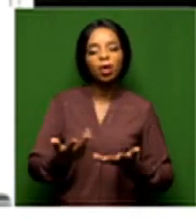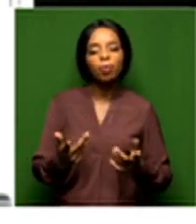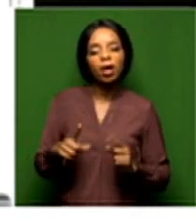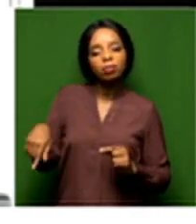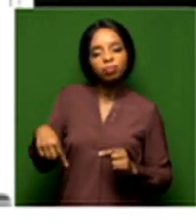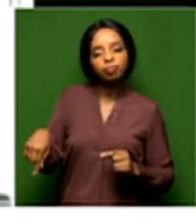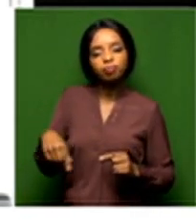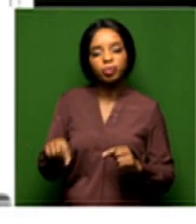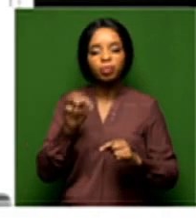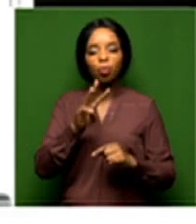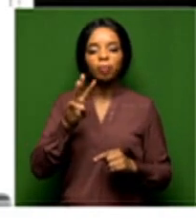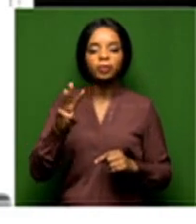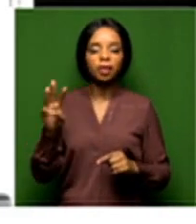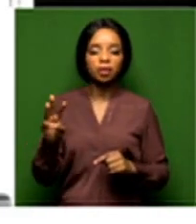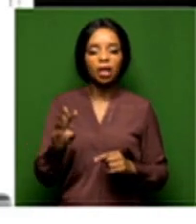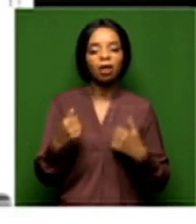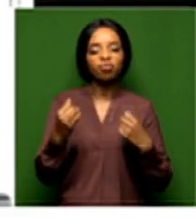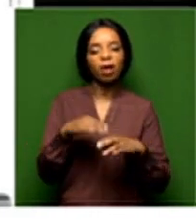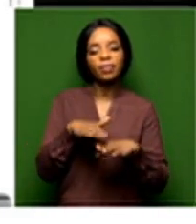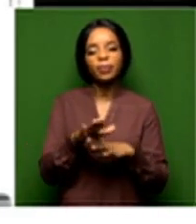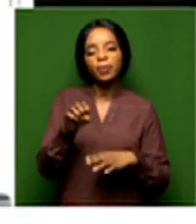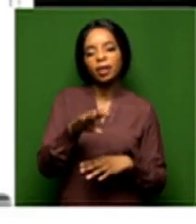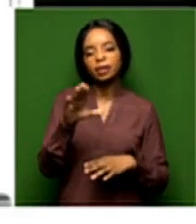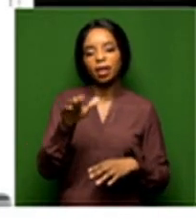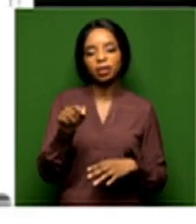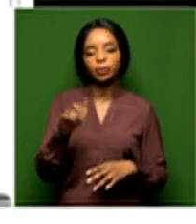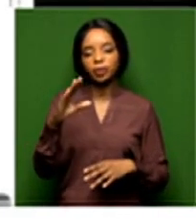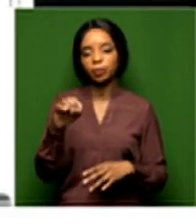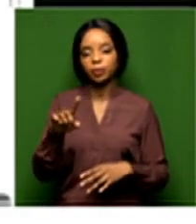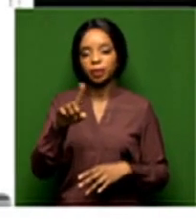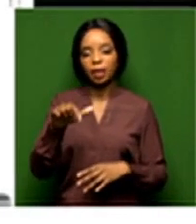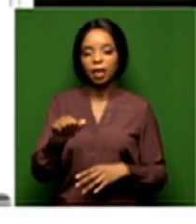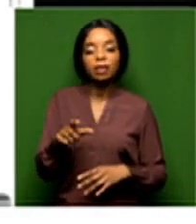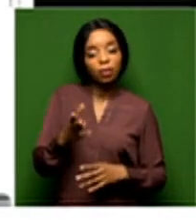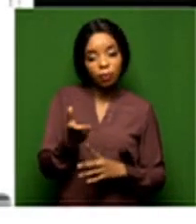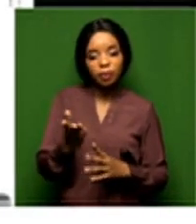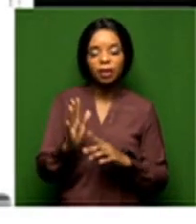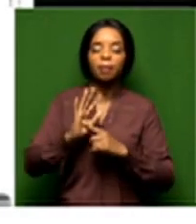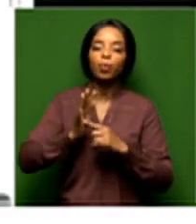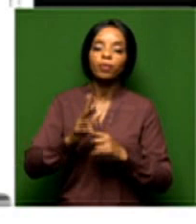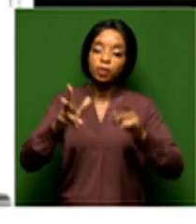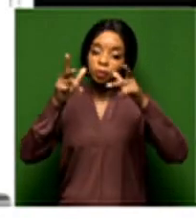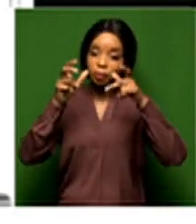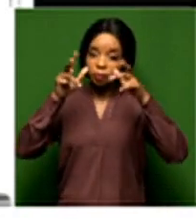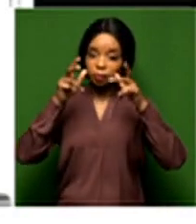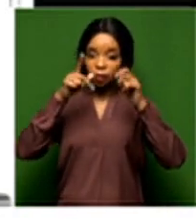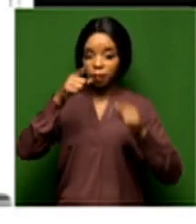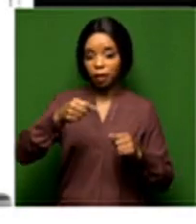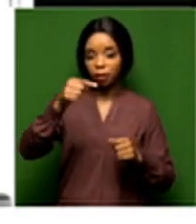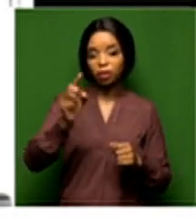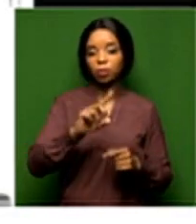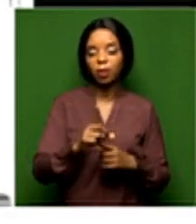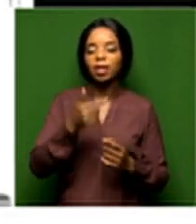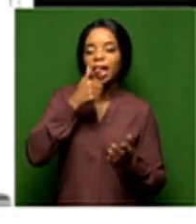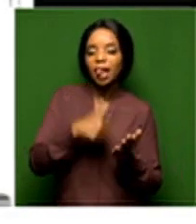drivethroughsa.co.za. That's the website. That's where we can purchase tickets. I'll share all the movies that we will be screening. Like the first one is called Letters